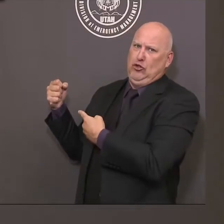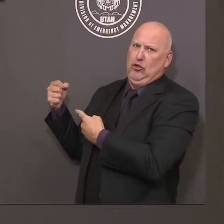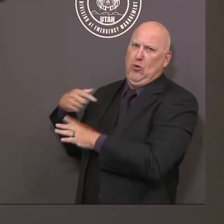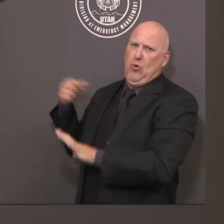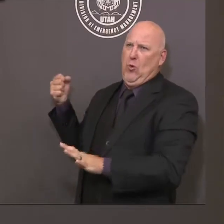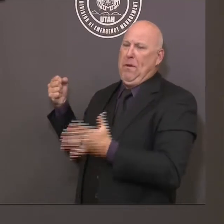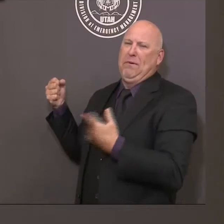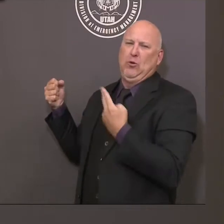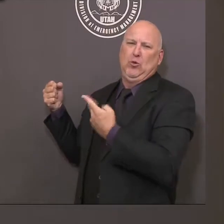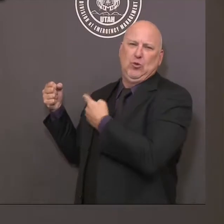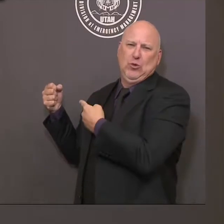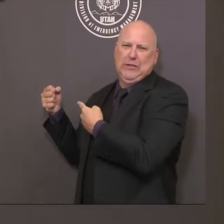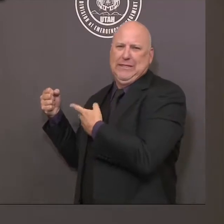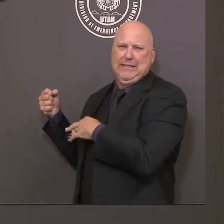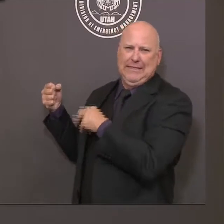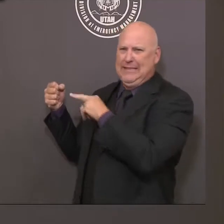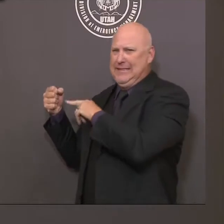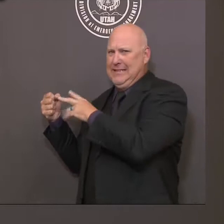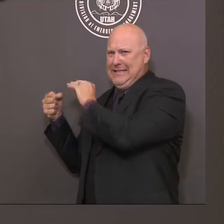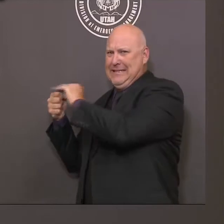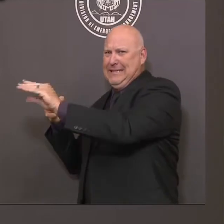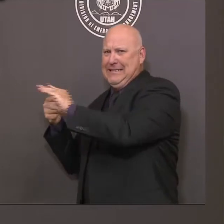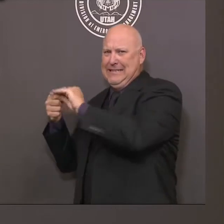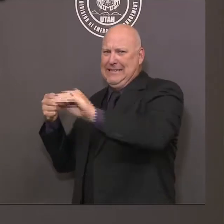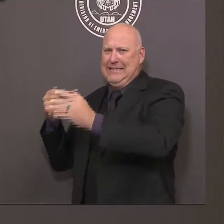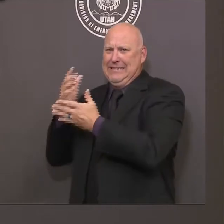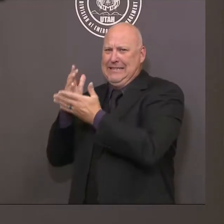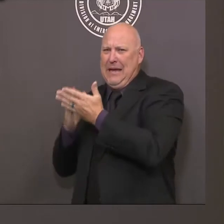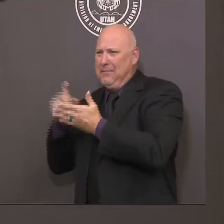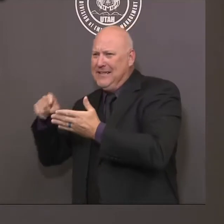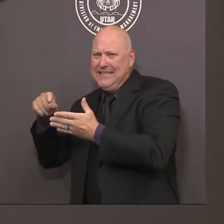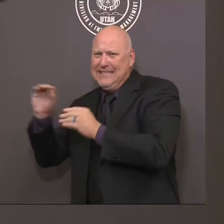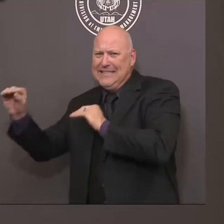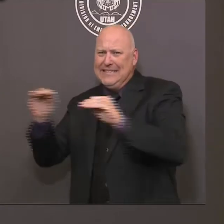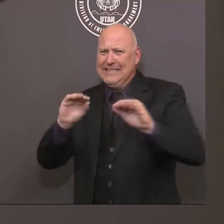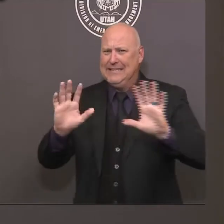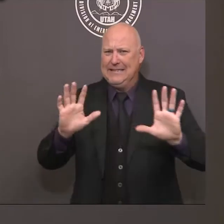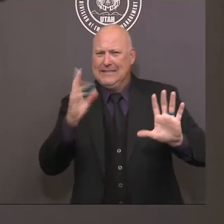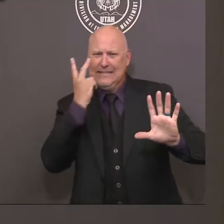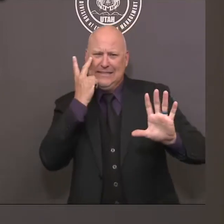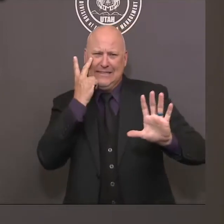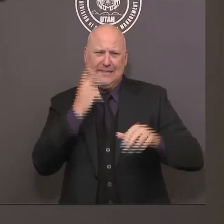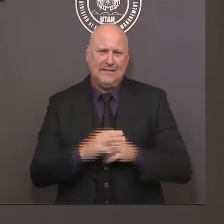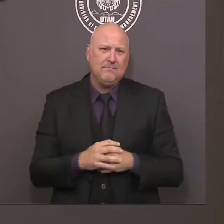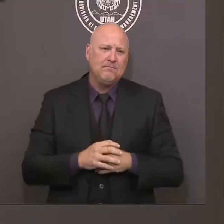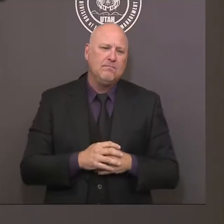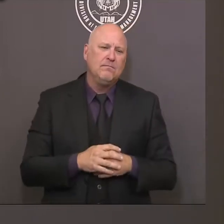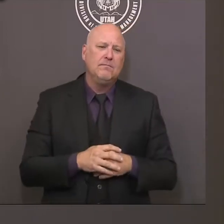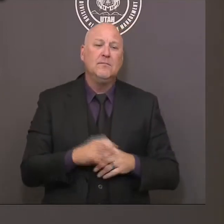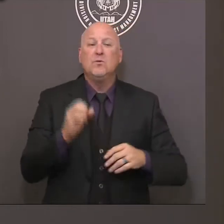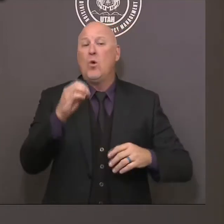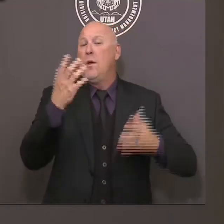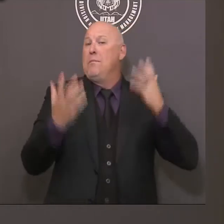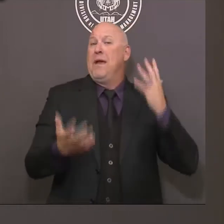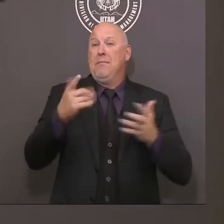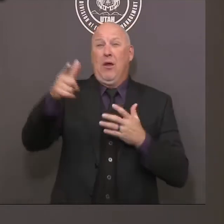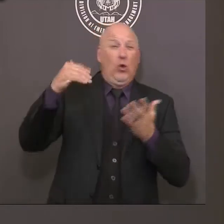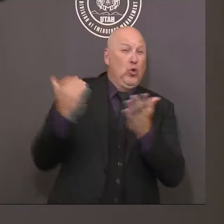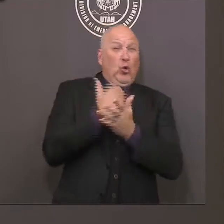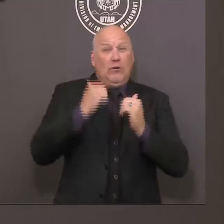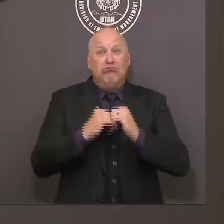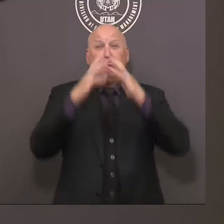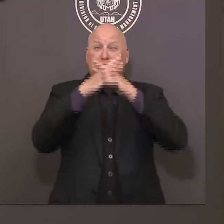then we can take that money that we would have spent on building and roads, we can stop those buildings, stop building those roads, or we can bond for